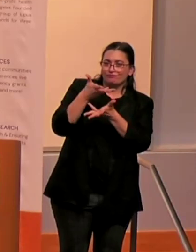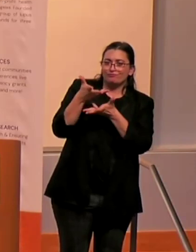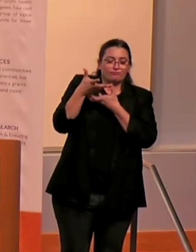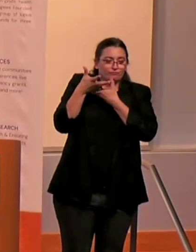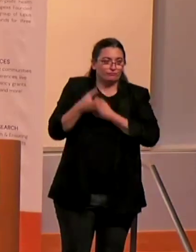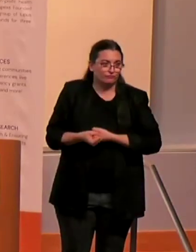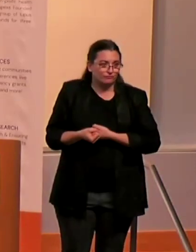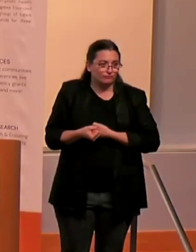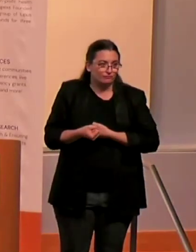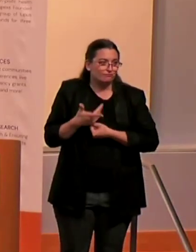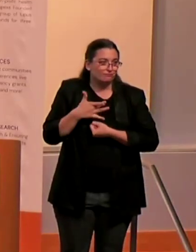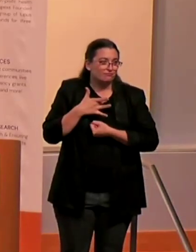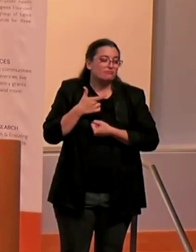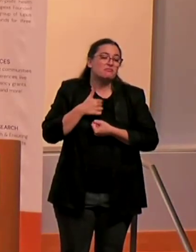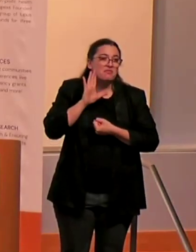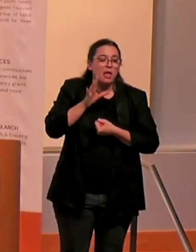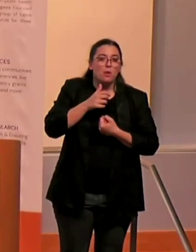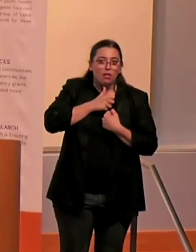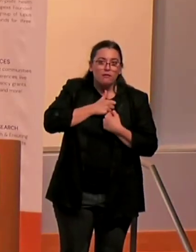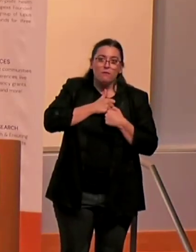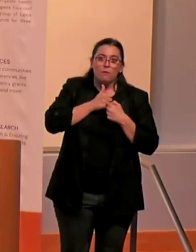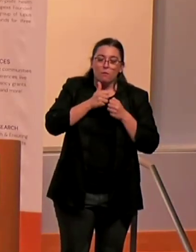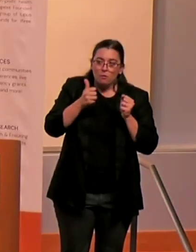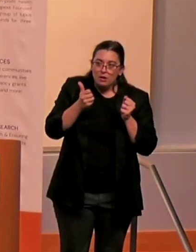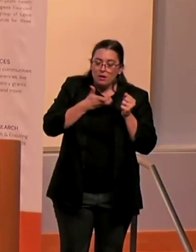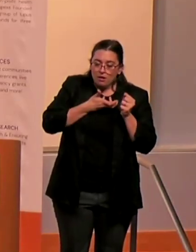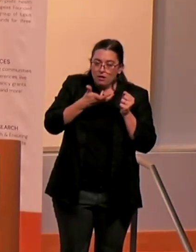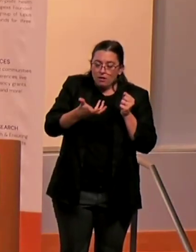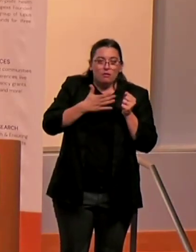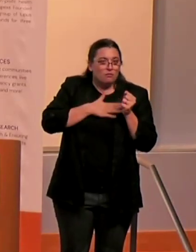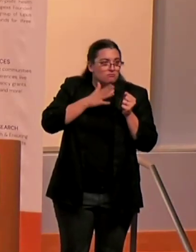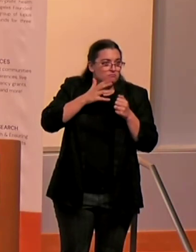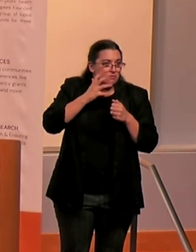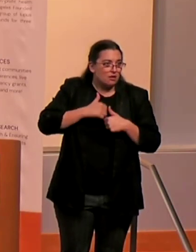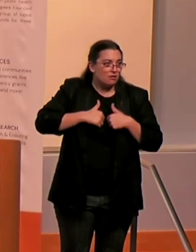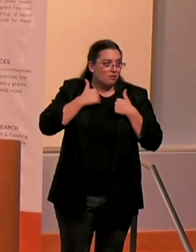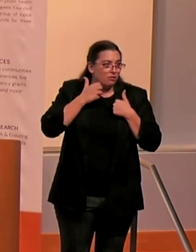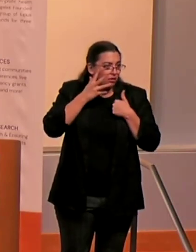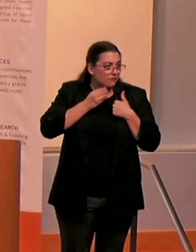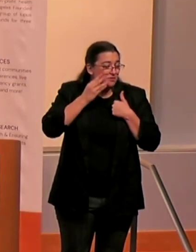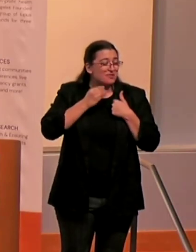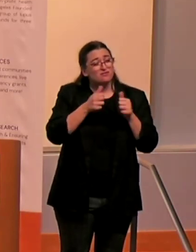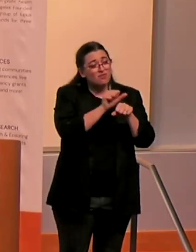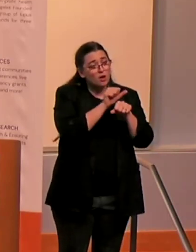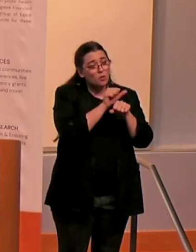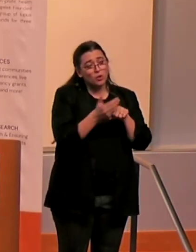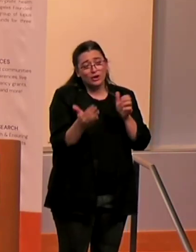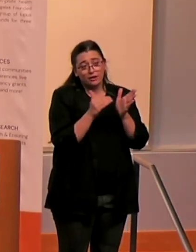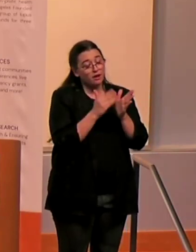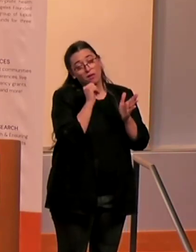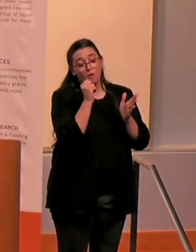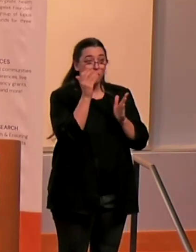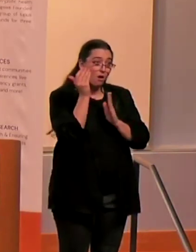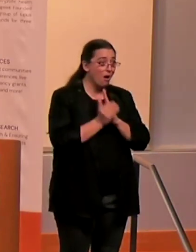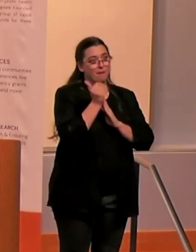will, open up about this part of my life. And at work, again, not in the beginning,